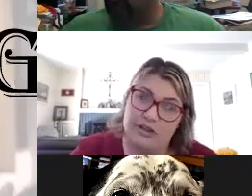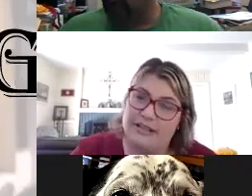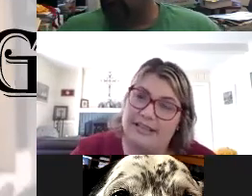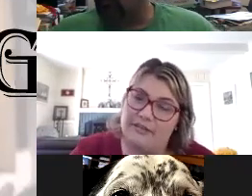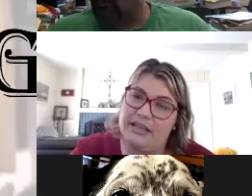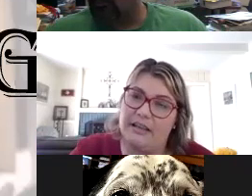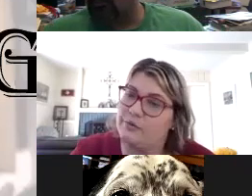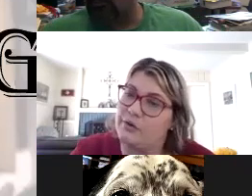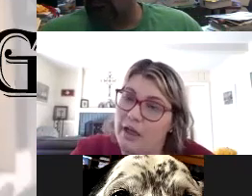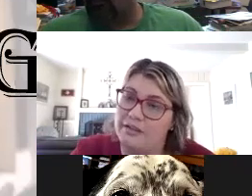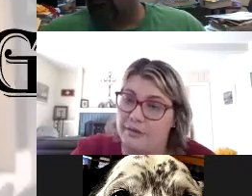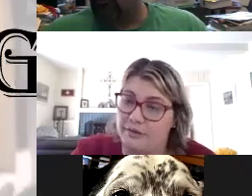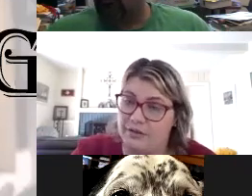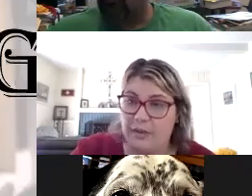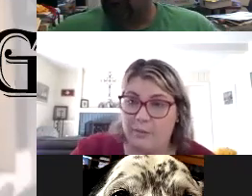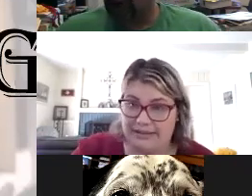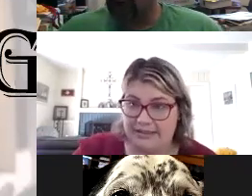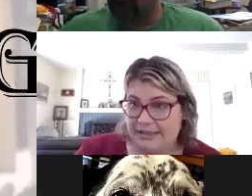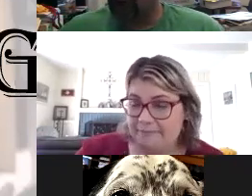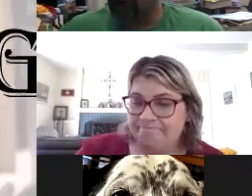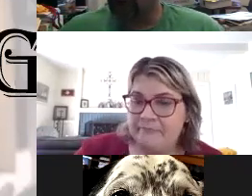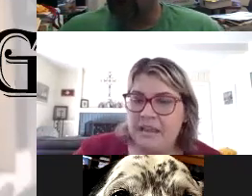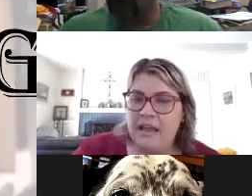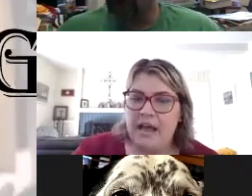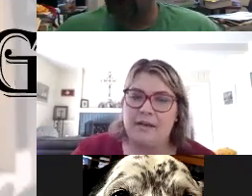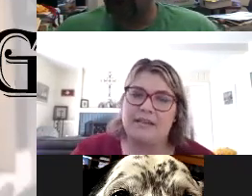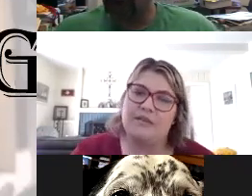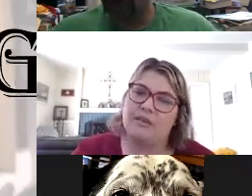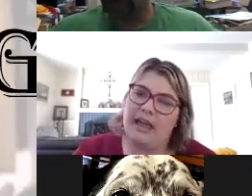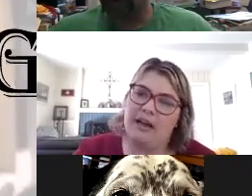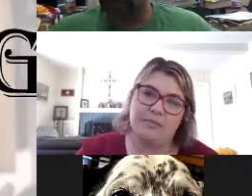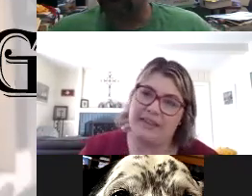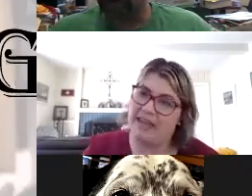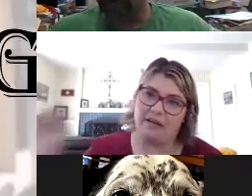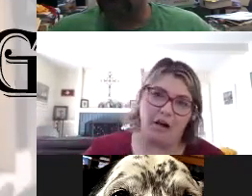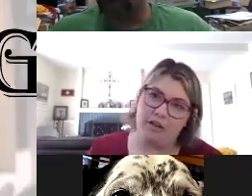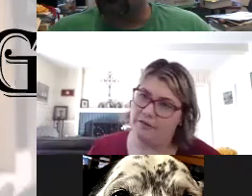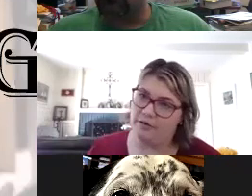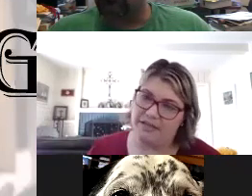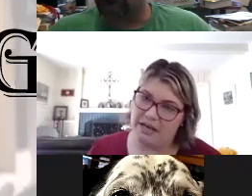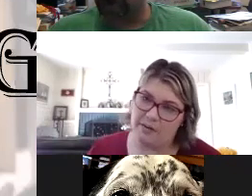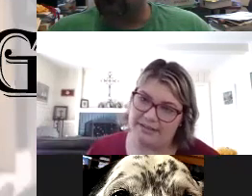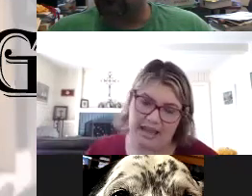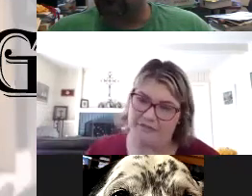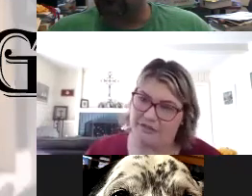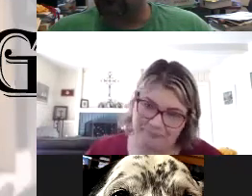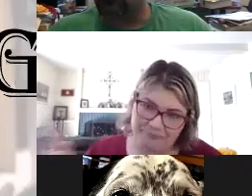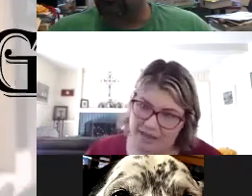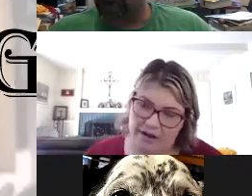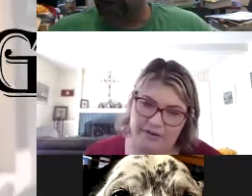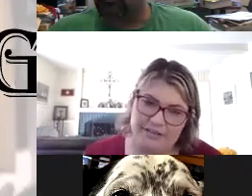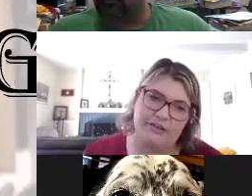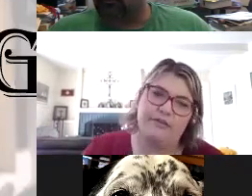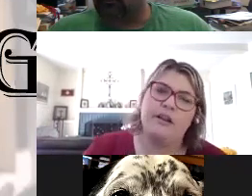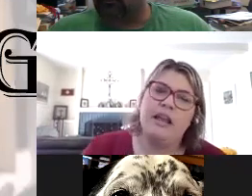have 270 electoral college votes to win the presidency. And so they'll count, but they count all of the votes anyways. They have to. They